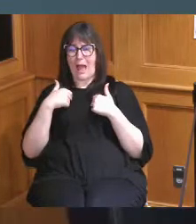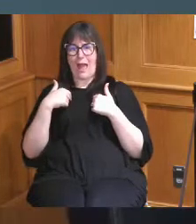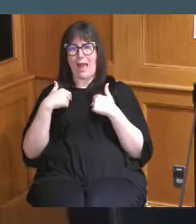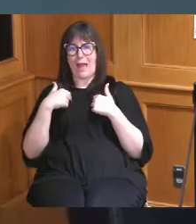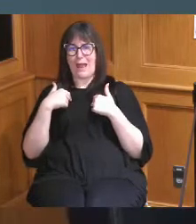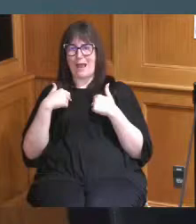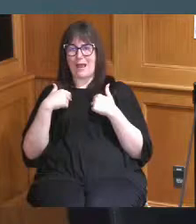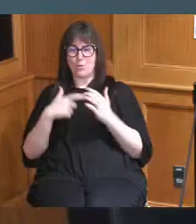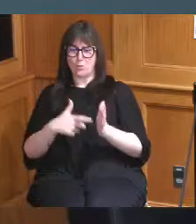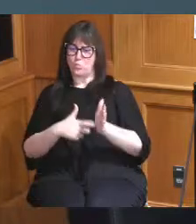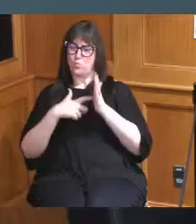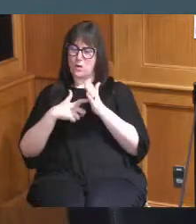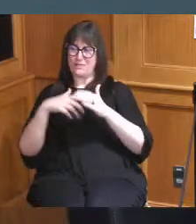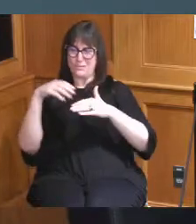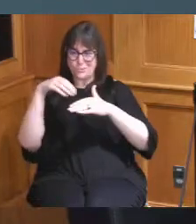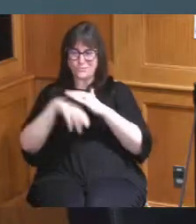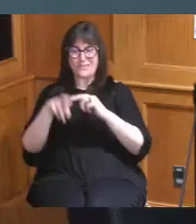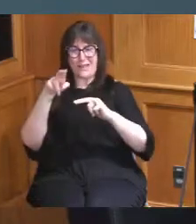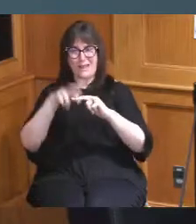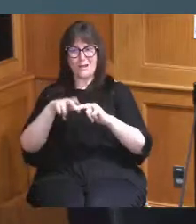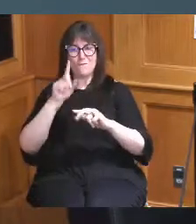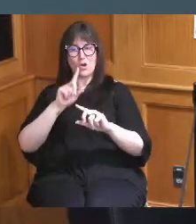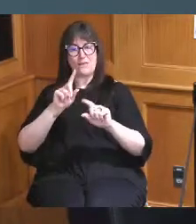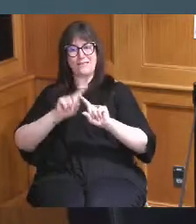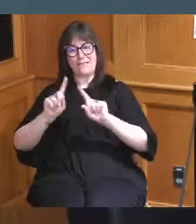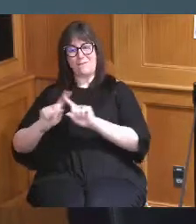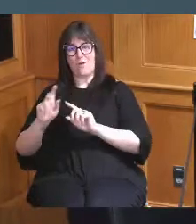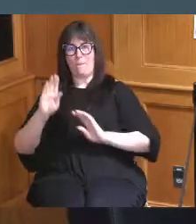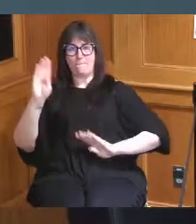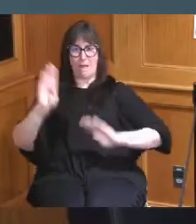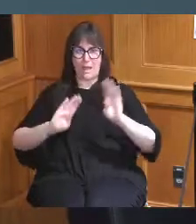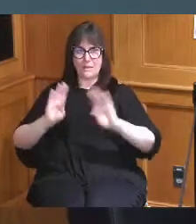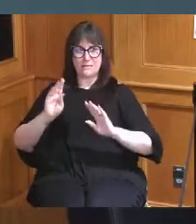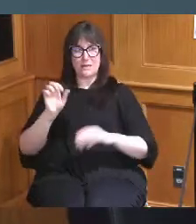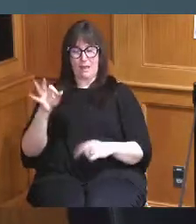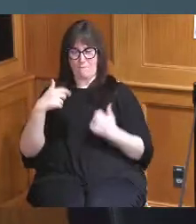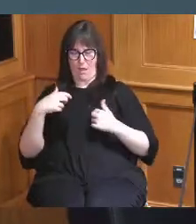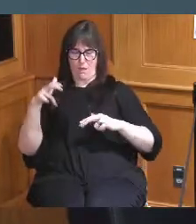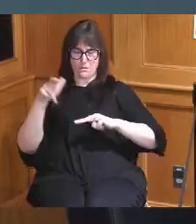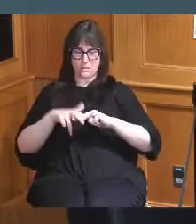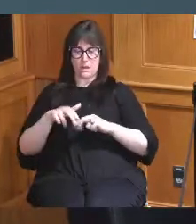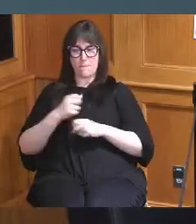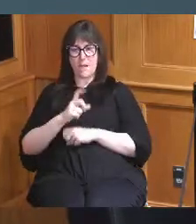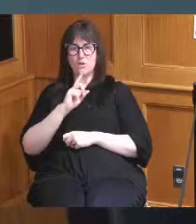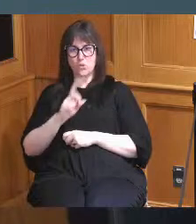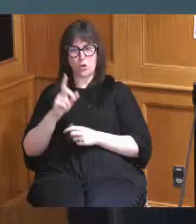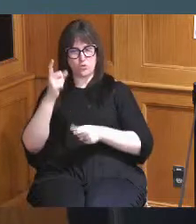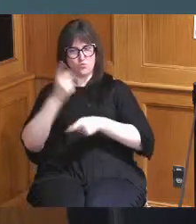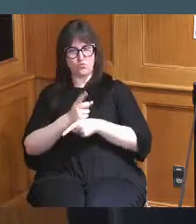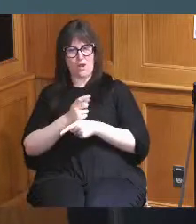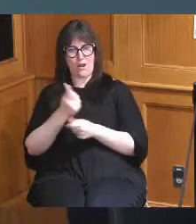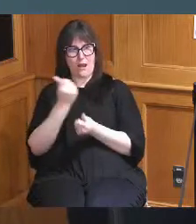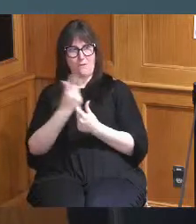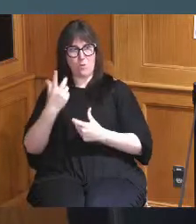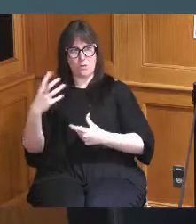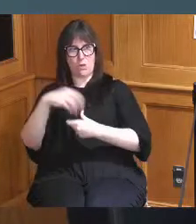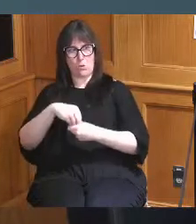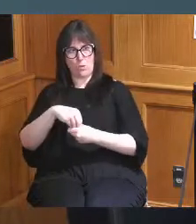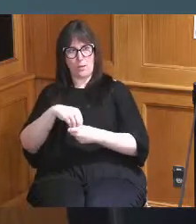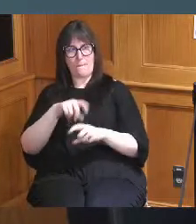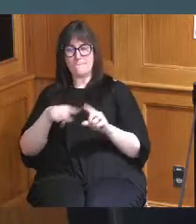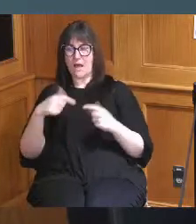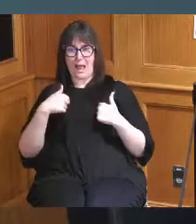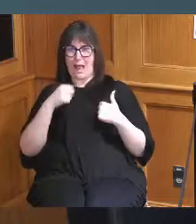they had the bids for different projects. And I said, well, if I sit in, I'm going to make sure this is right and everybody gets included. But I